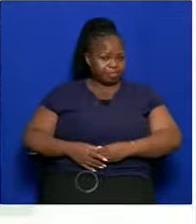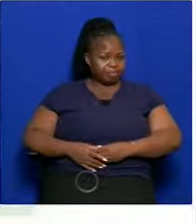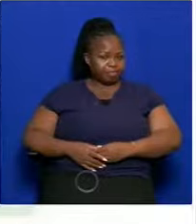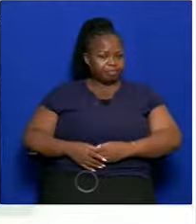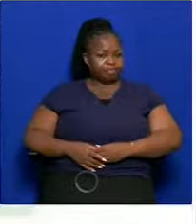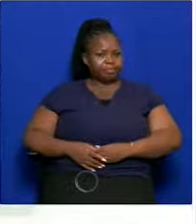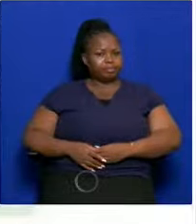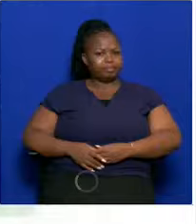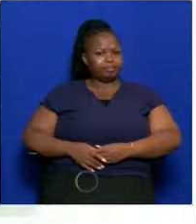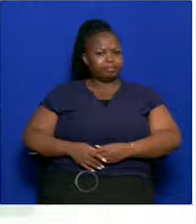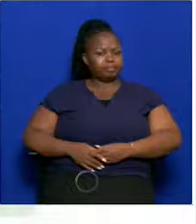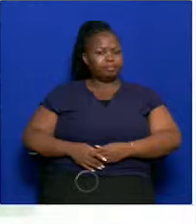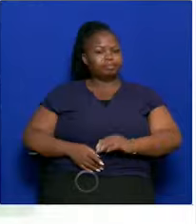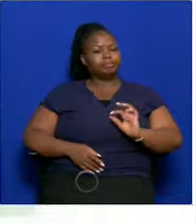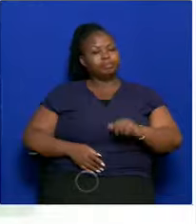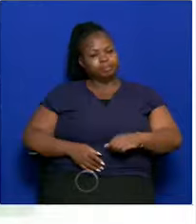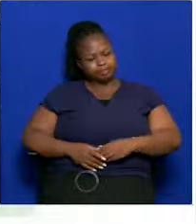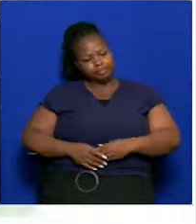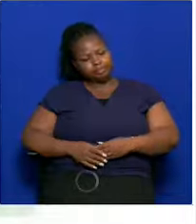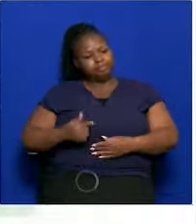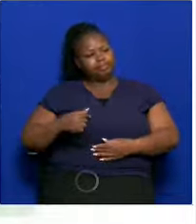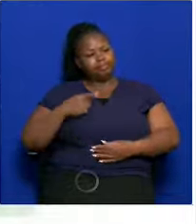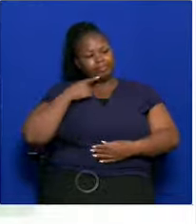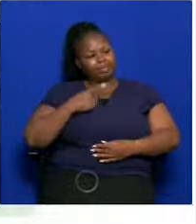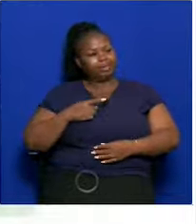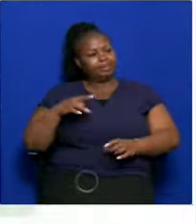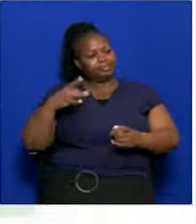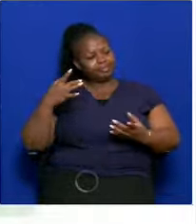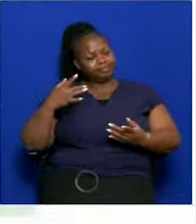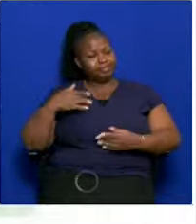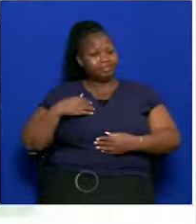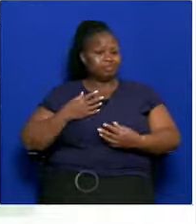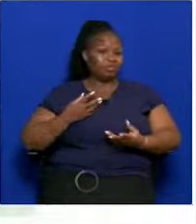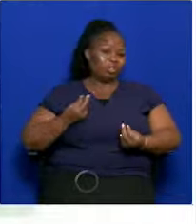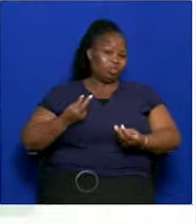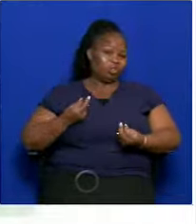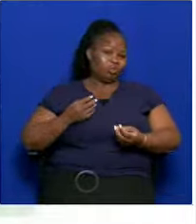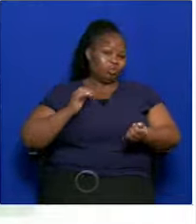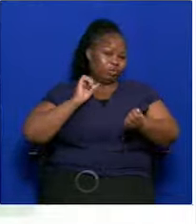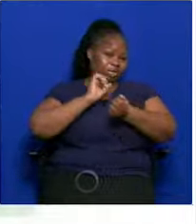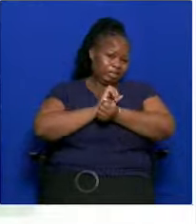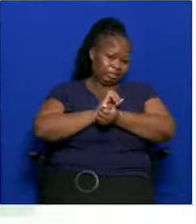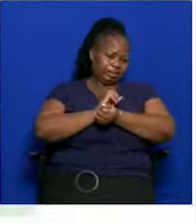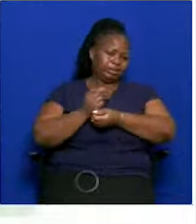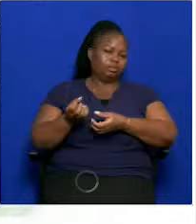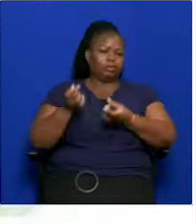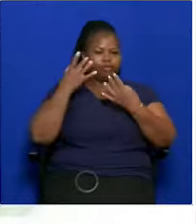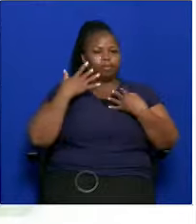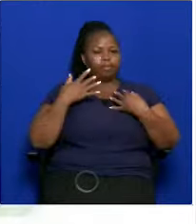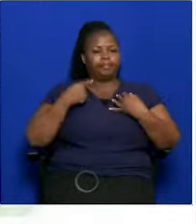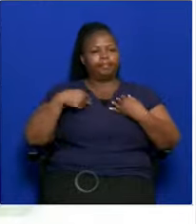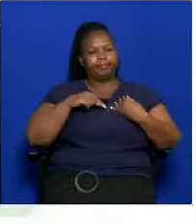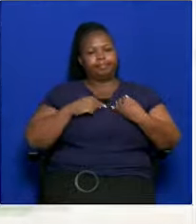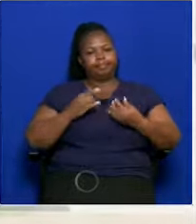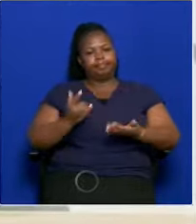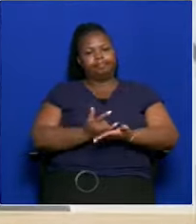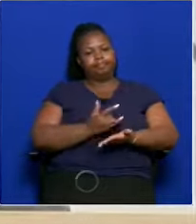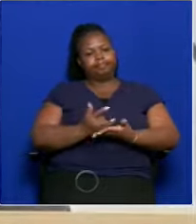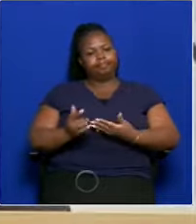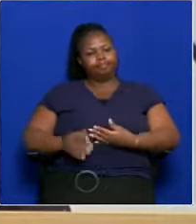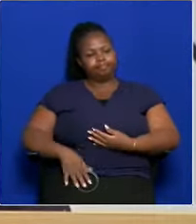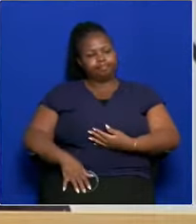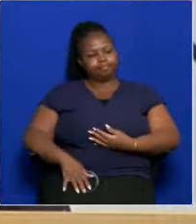Yes, as I said, sometimes if it is new arrest, we will share in our chat, which we are having